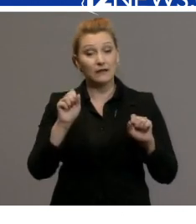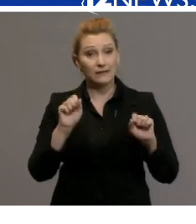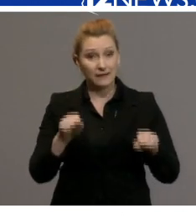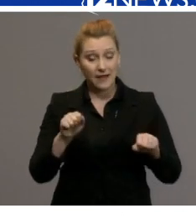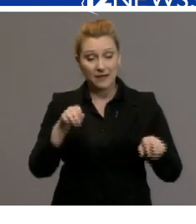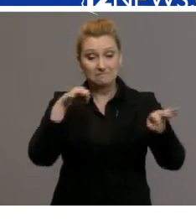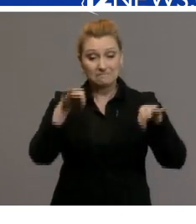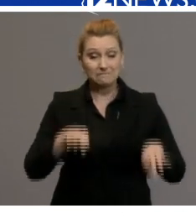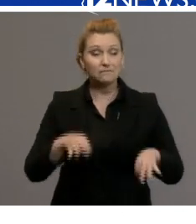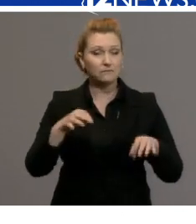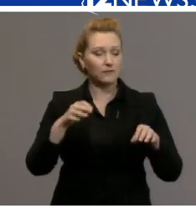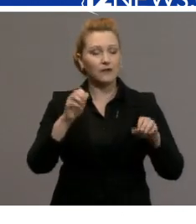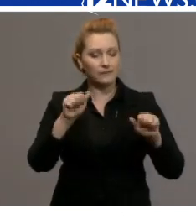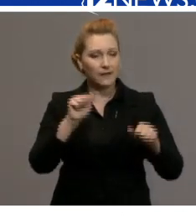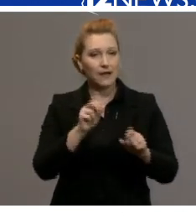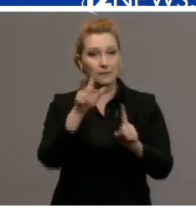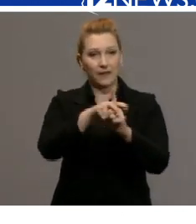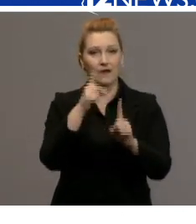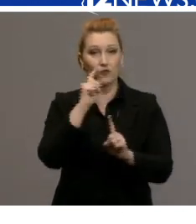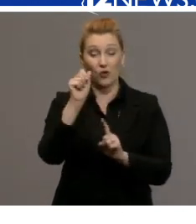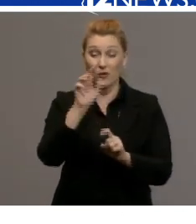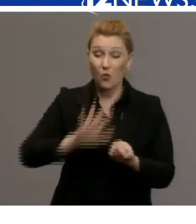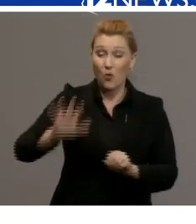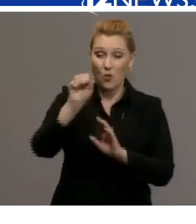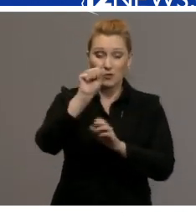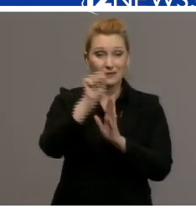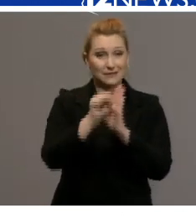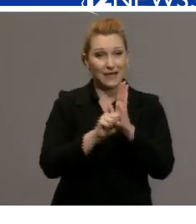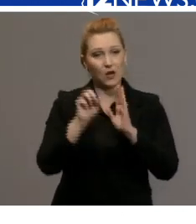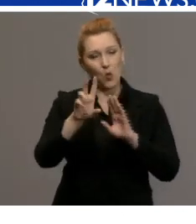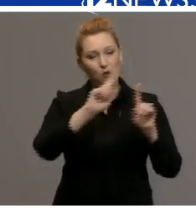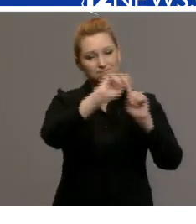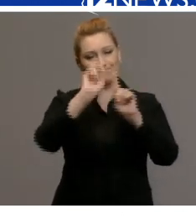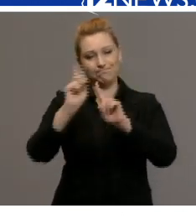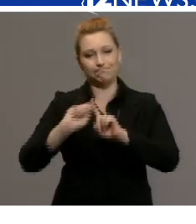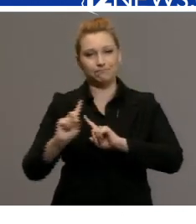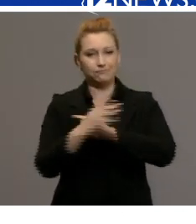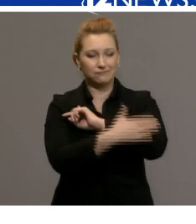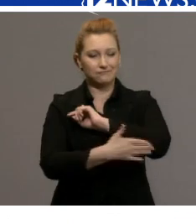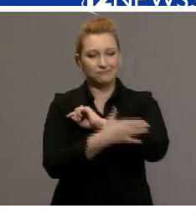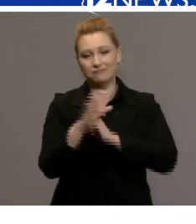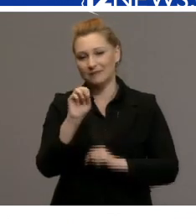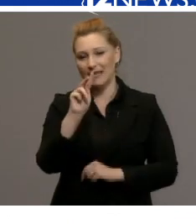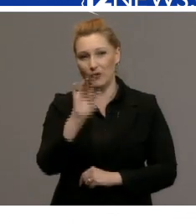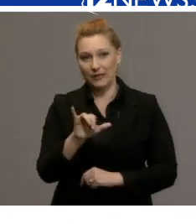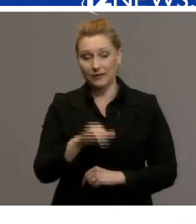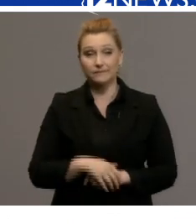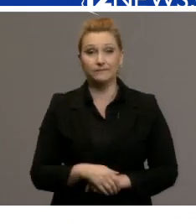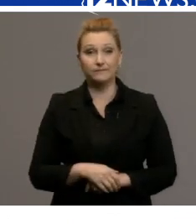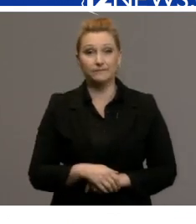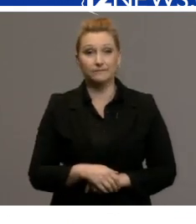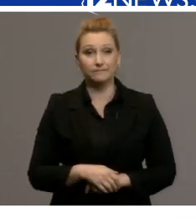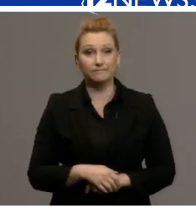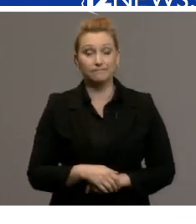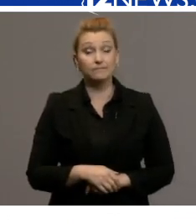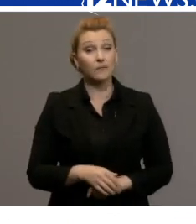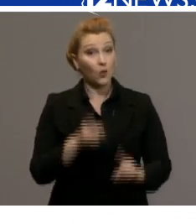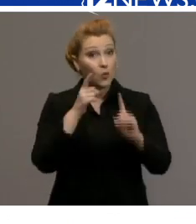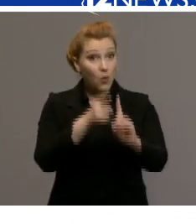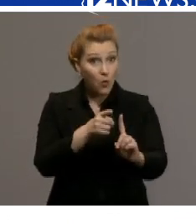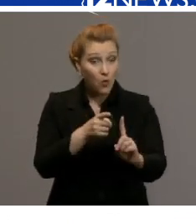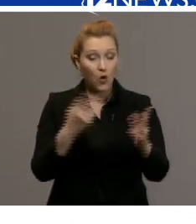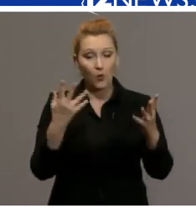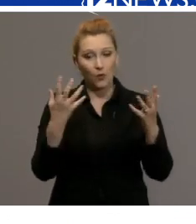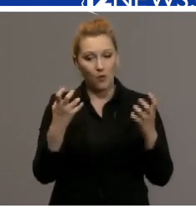numbers. On our symptoms, we're looking for a downward trajectory of influenza-like illnesses within a